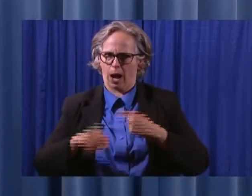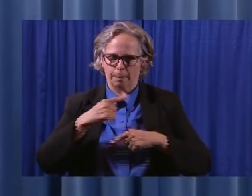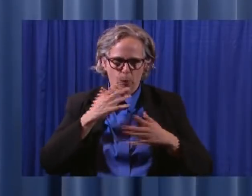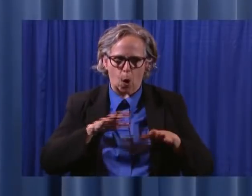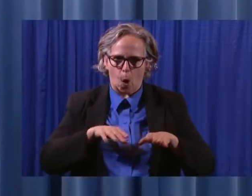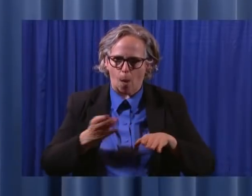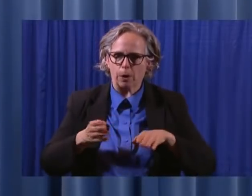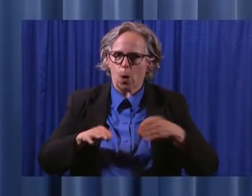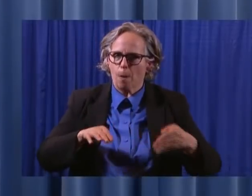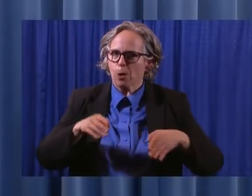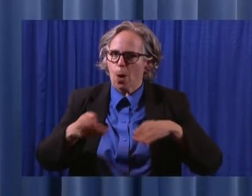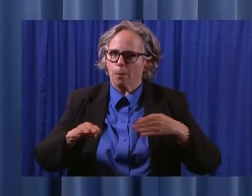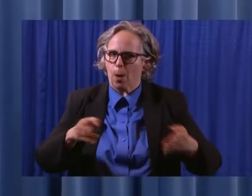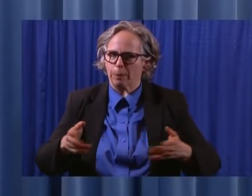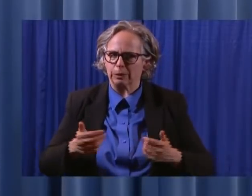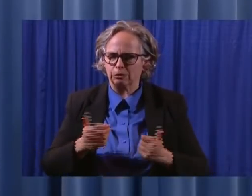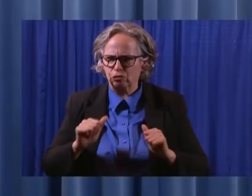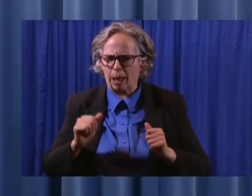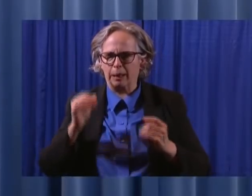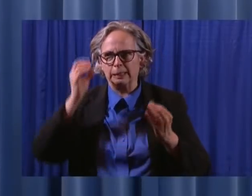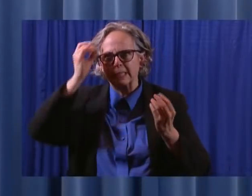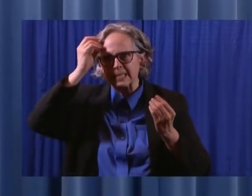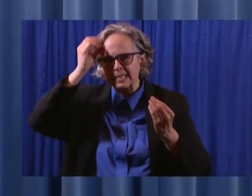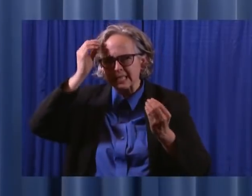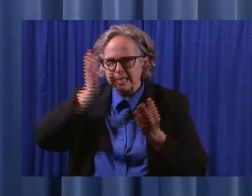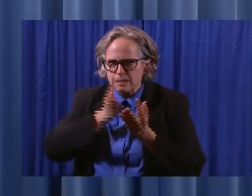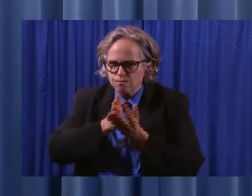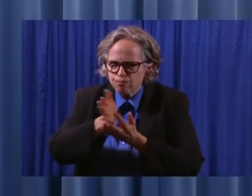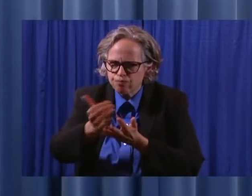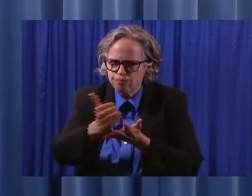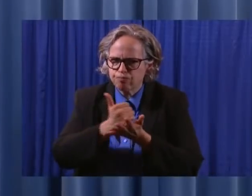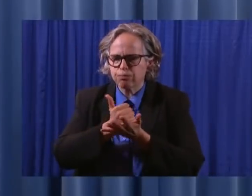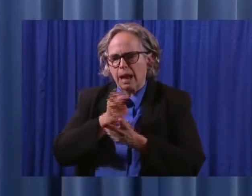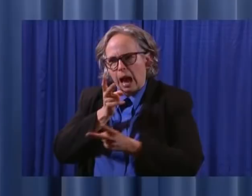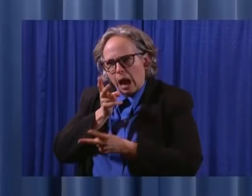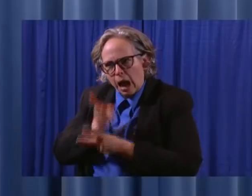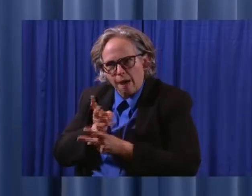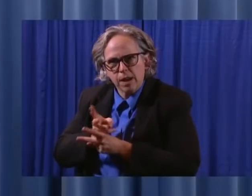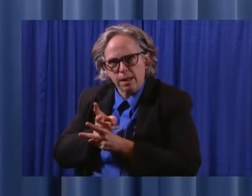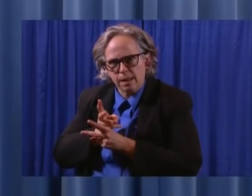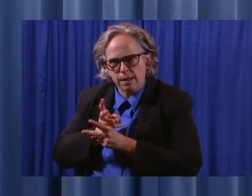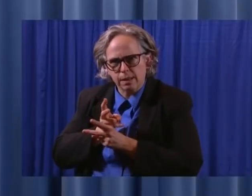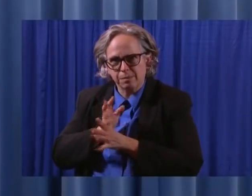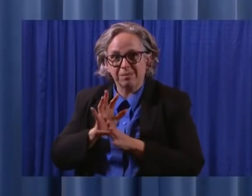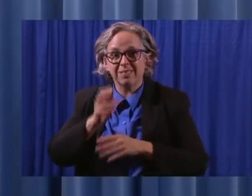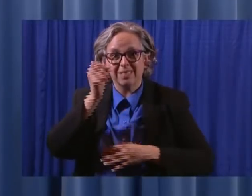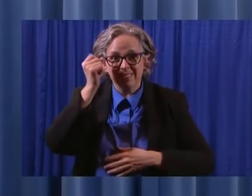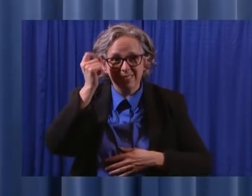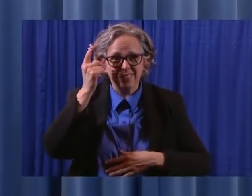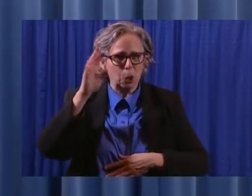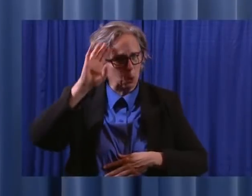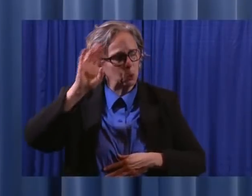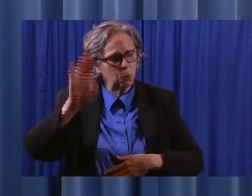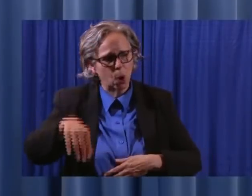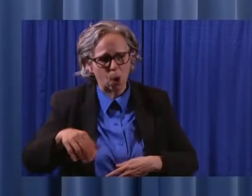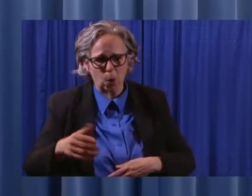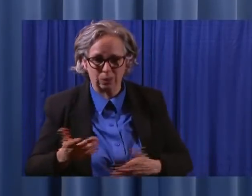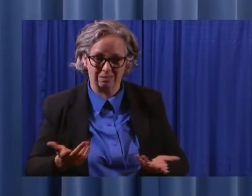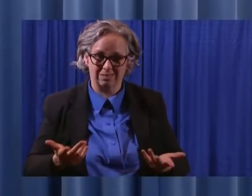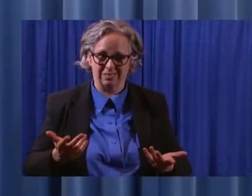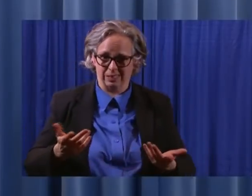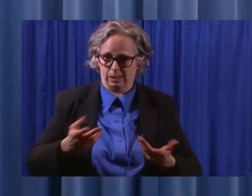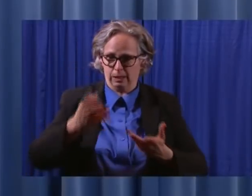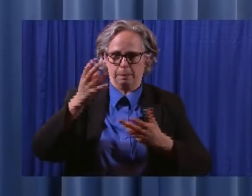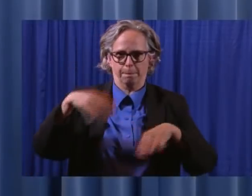we're trying to be thoughtful, we're trying to be careful, but we also know the importance of getting those out. So,